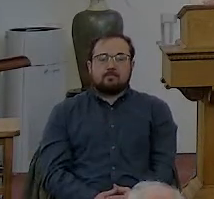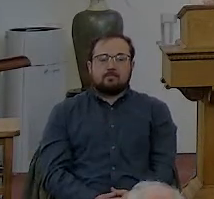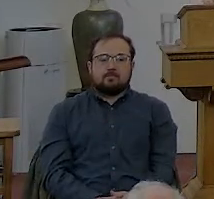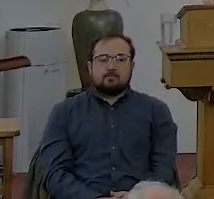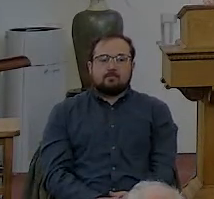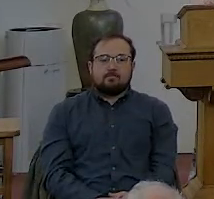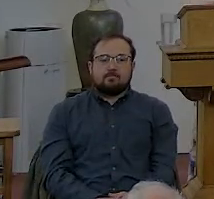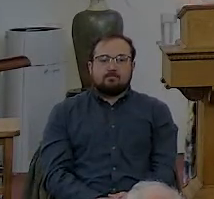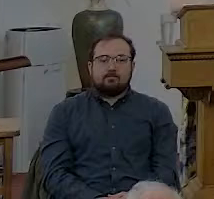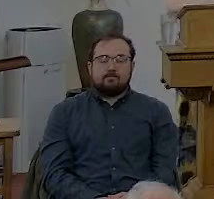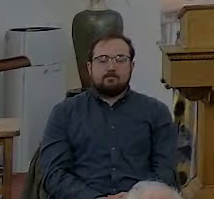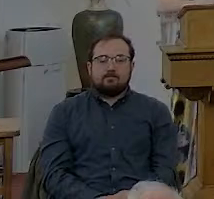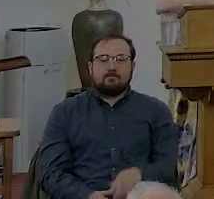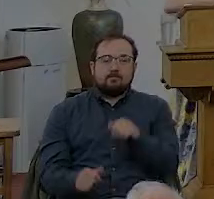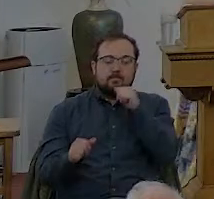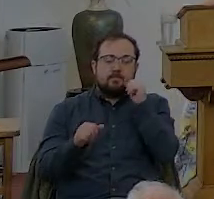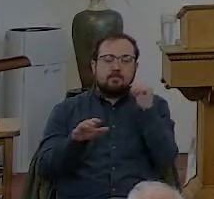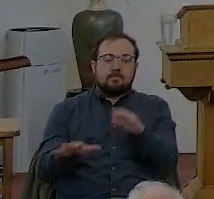Bless you.